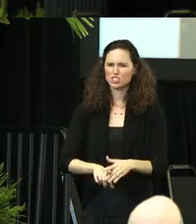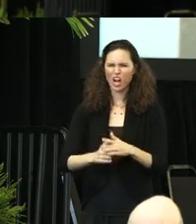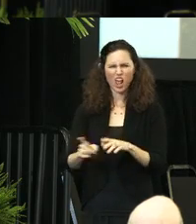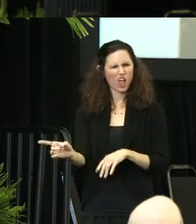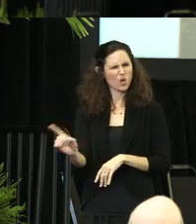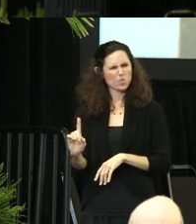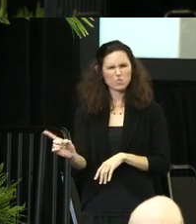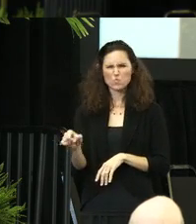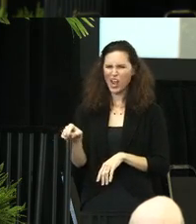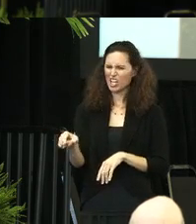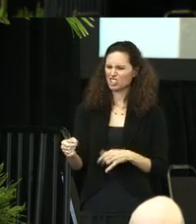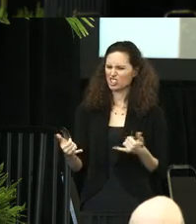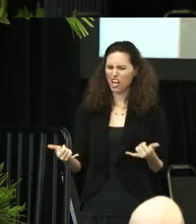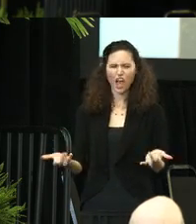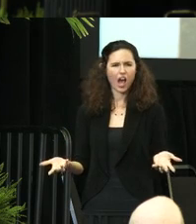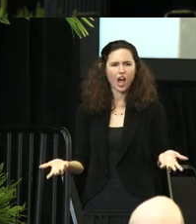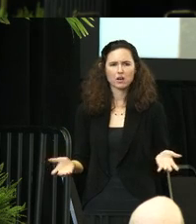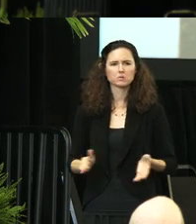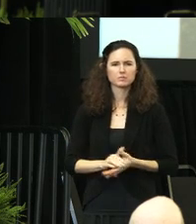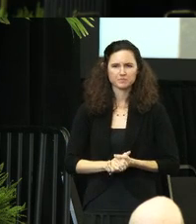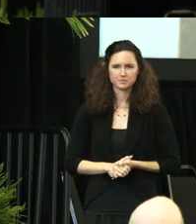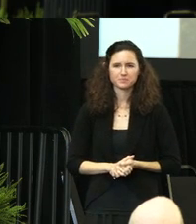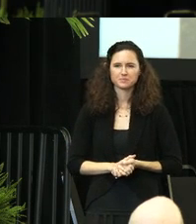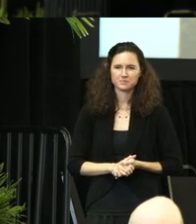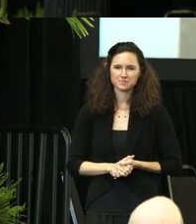she now?